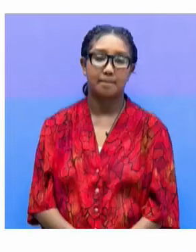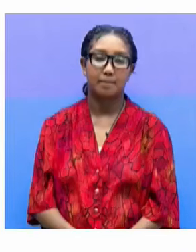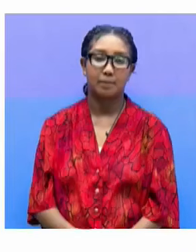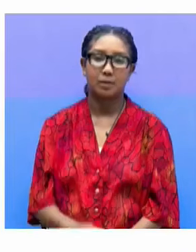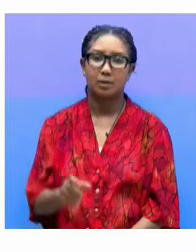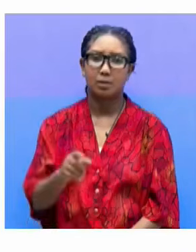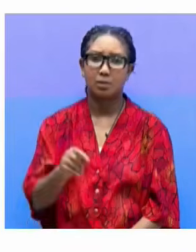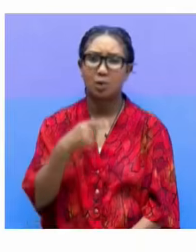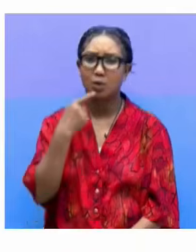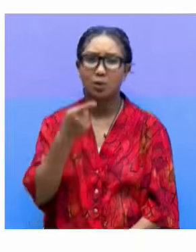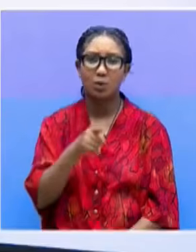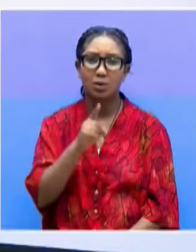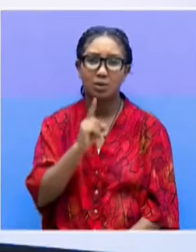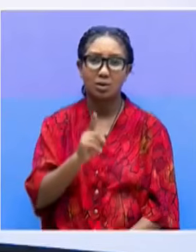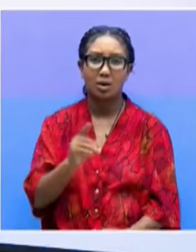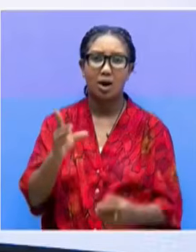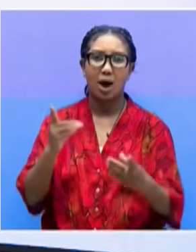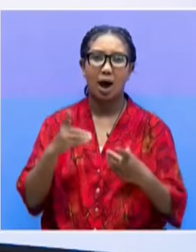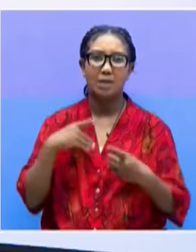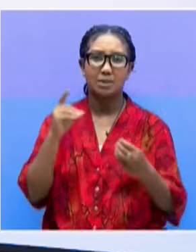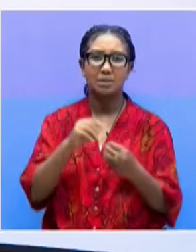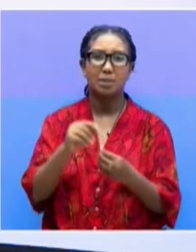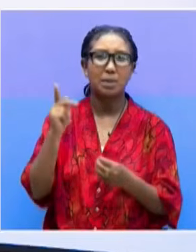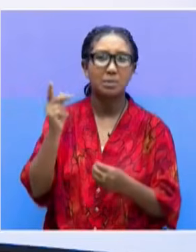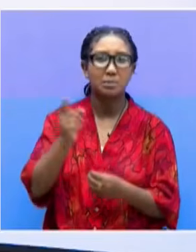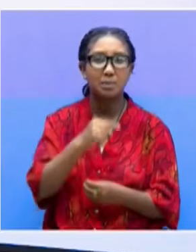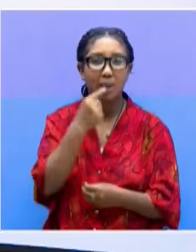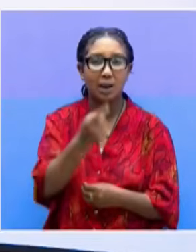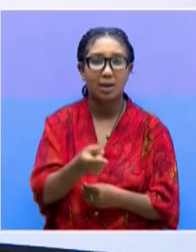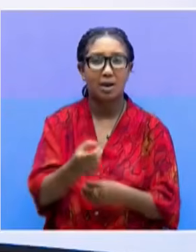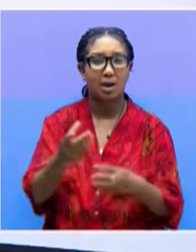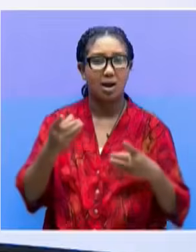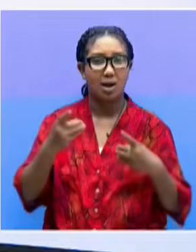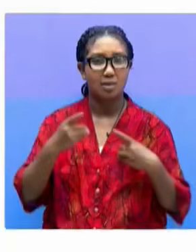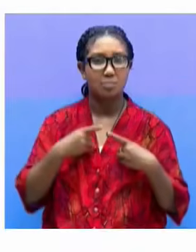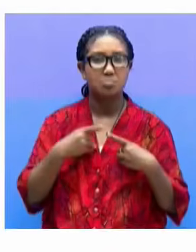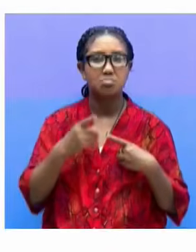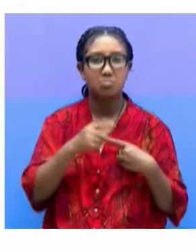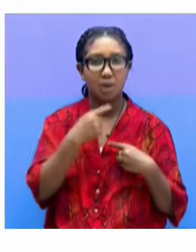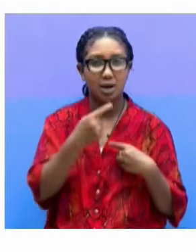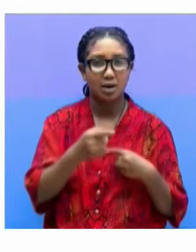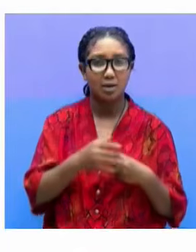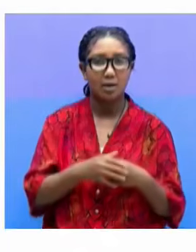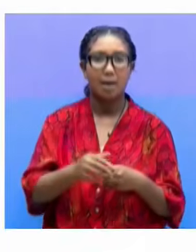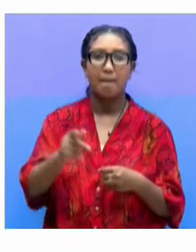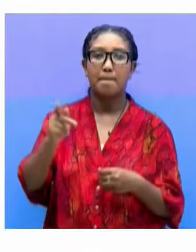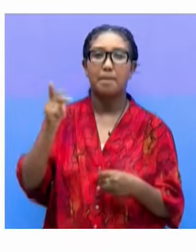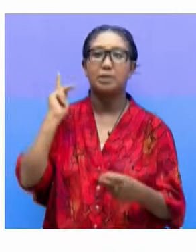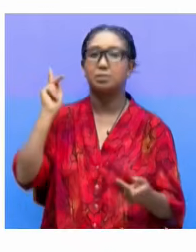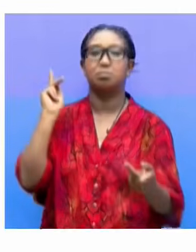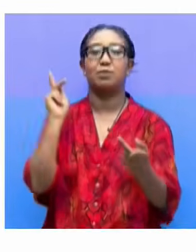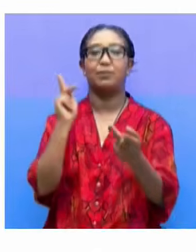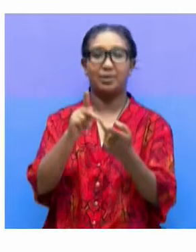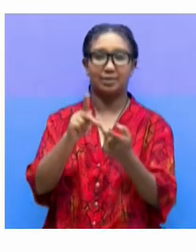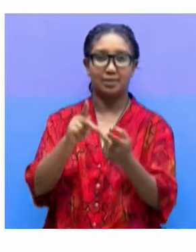What do we call that tense? Had plus past participle? Very good. Past perfect.